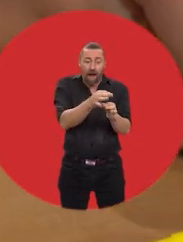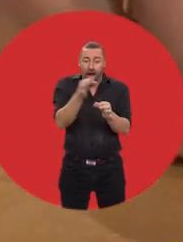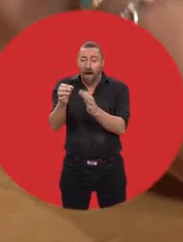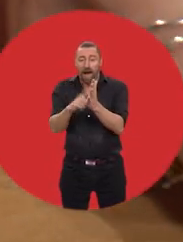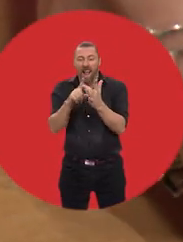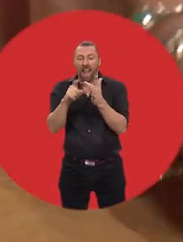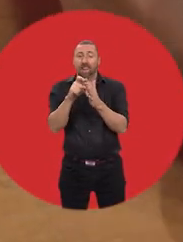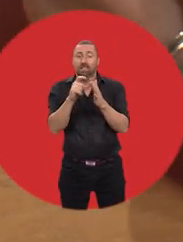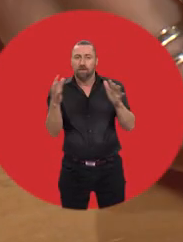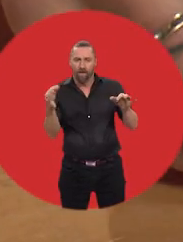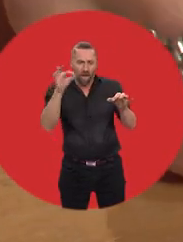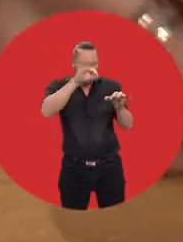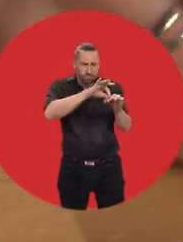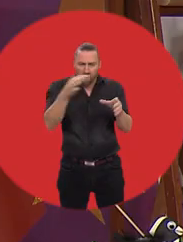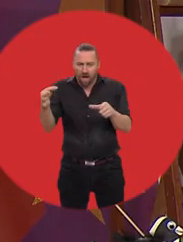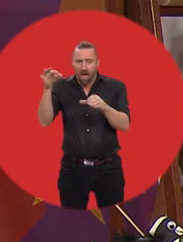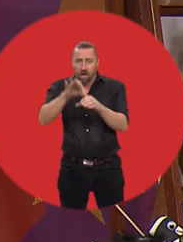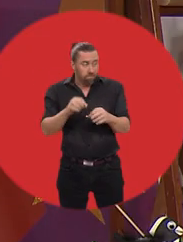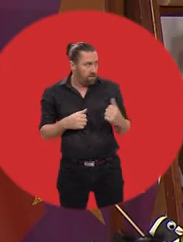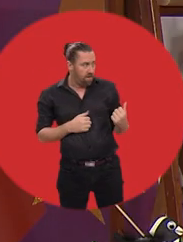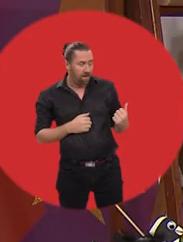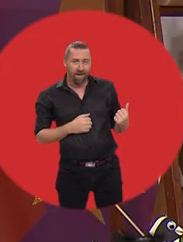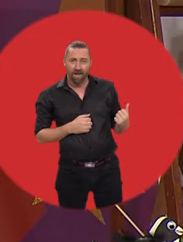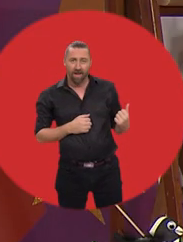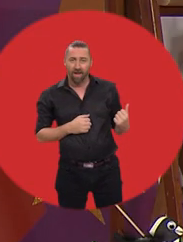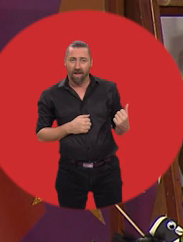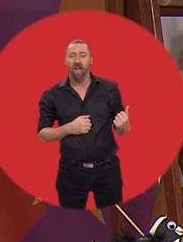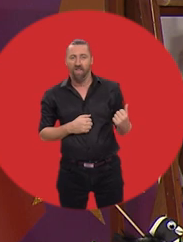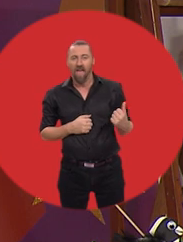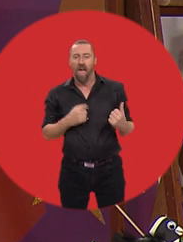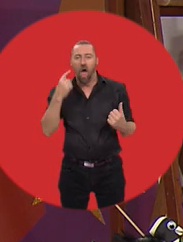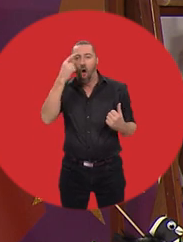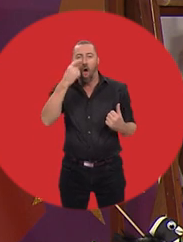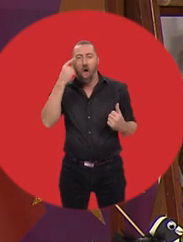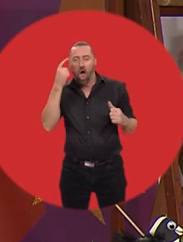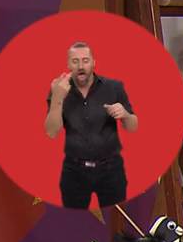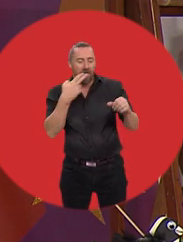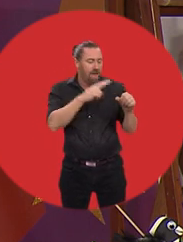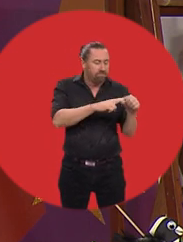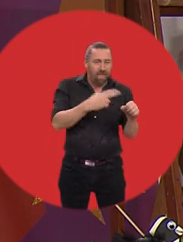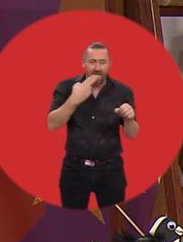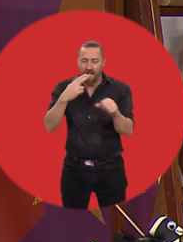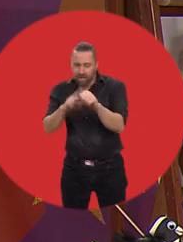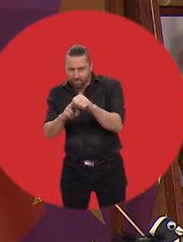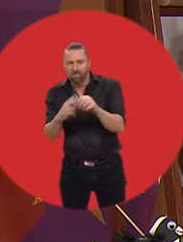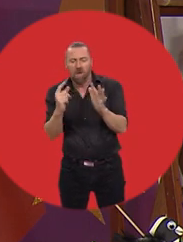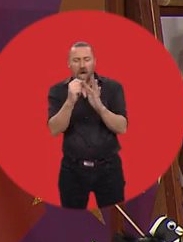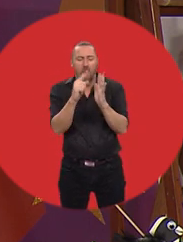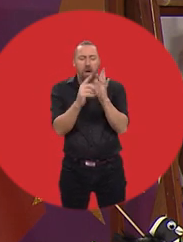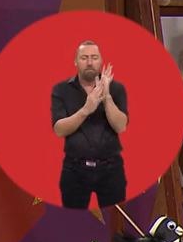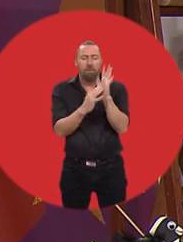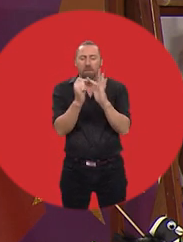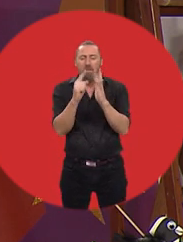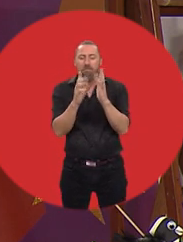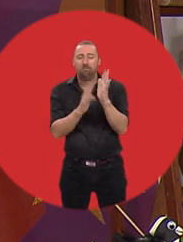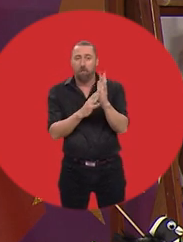ones, just like so. I'm then going to decorate with some googly eyes, and I might add some pom-poms too. I'm going to add one,